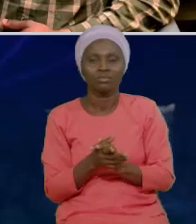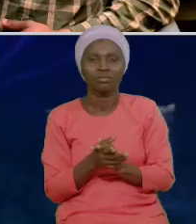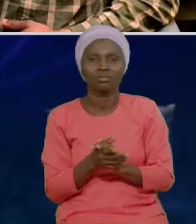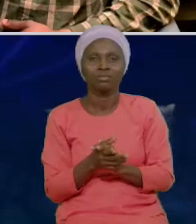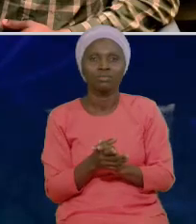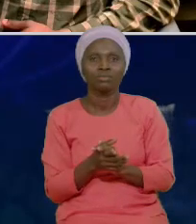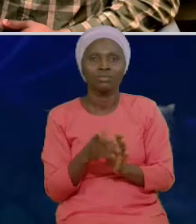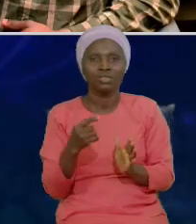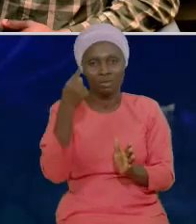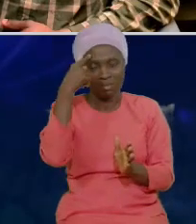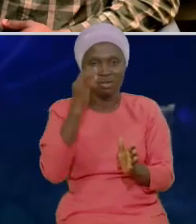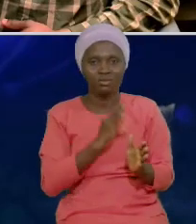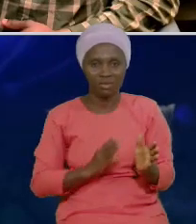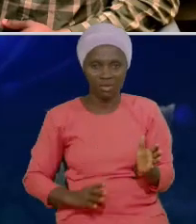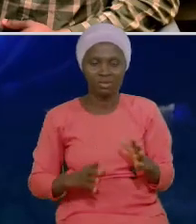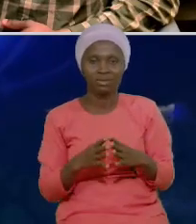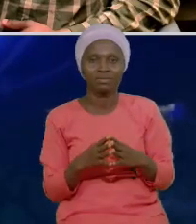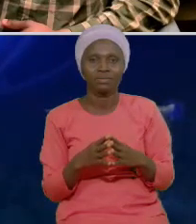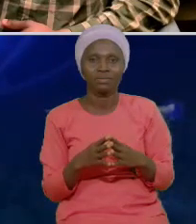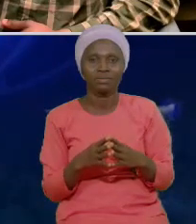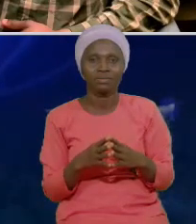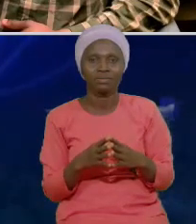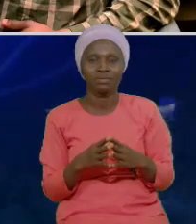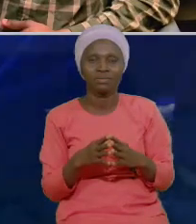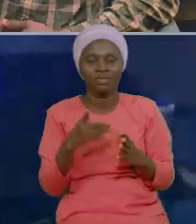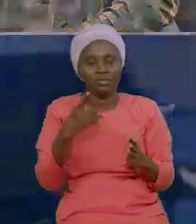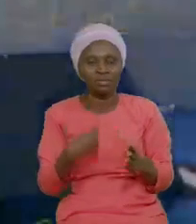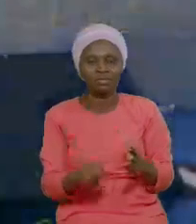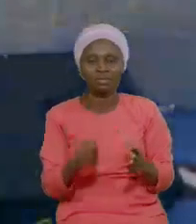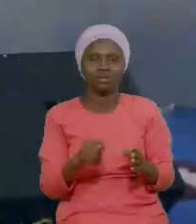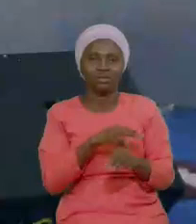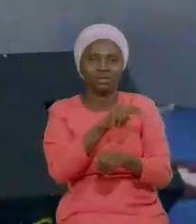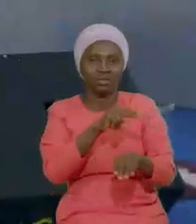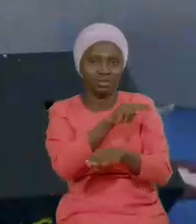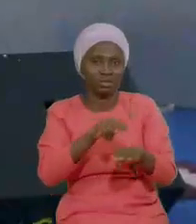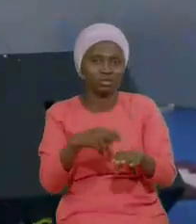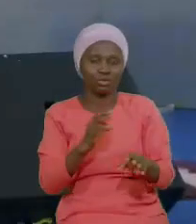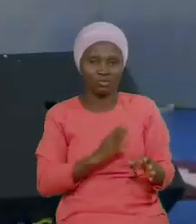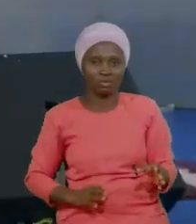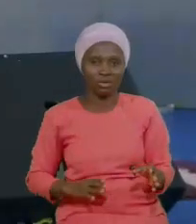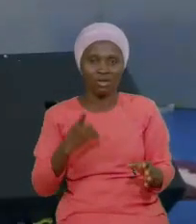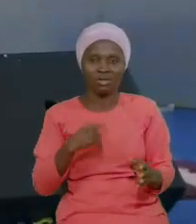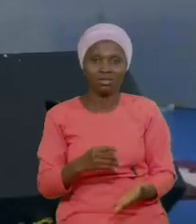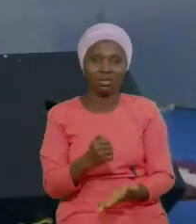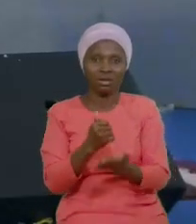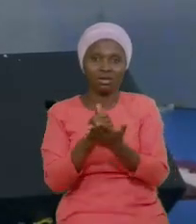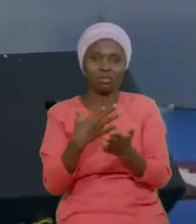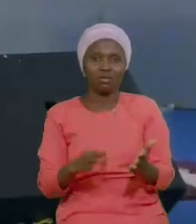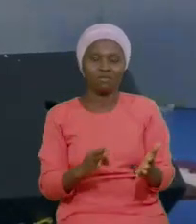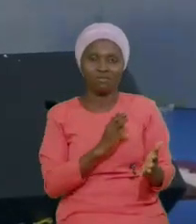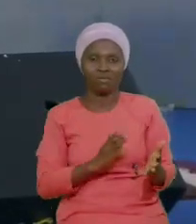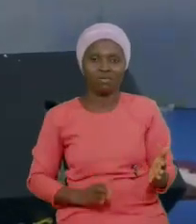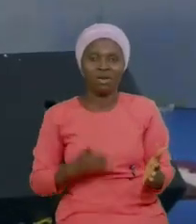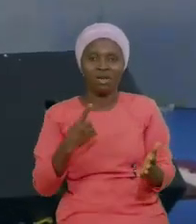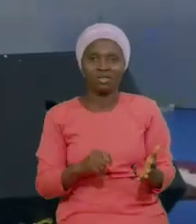The mind of Christ. The nature of Christ. The help of Christ. The